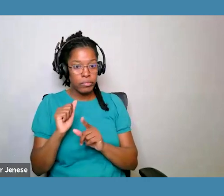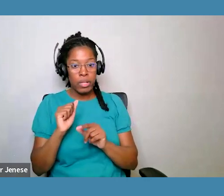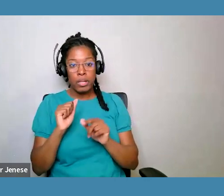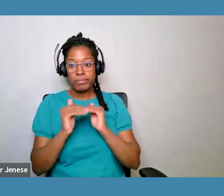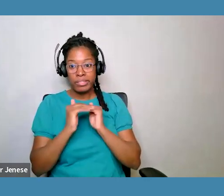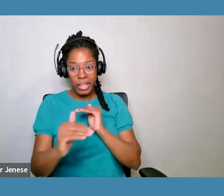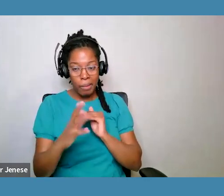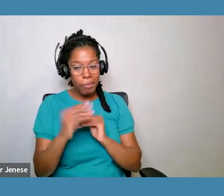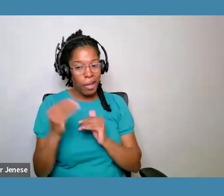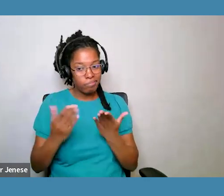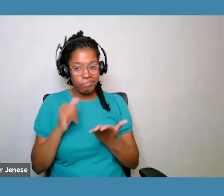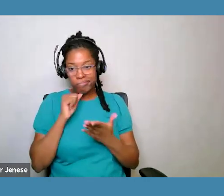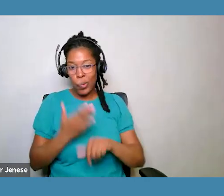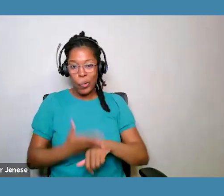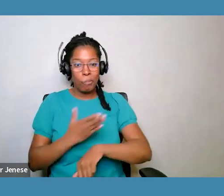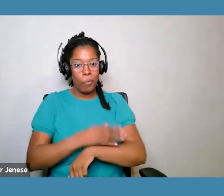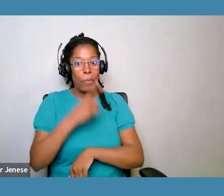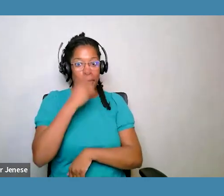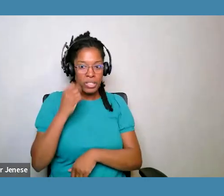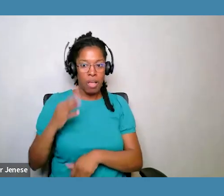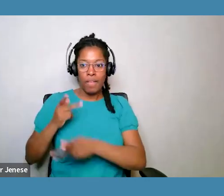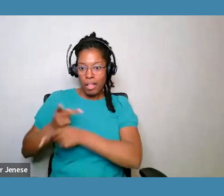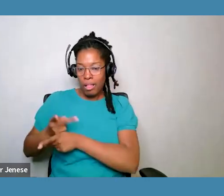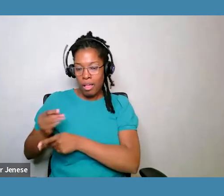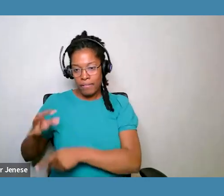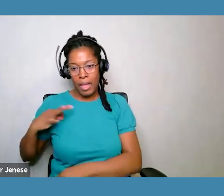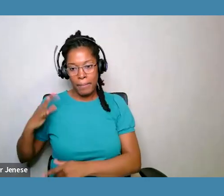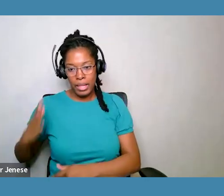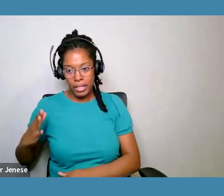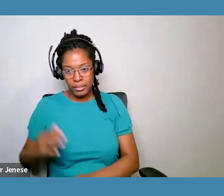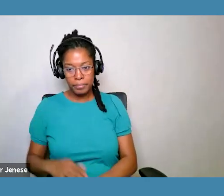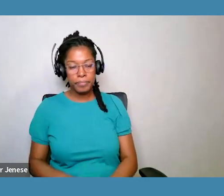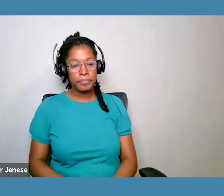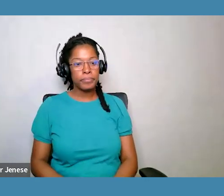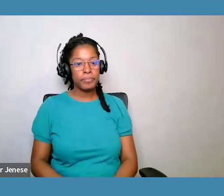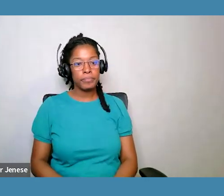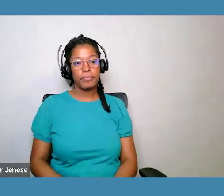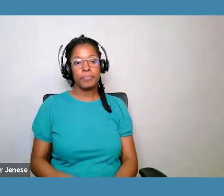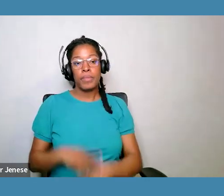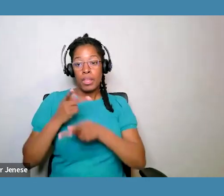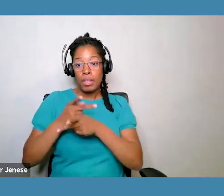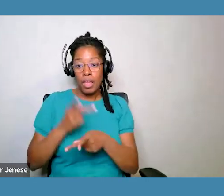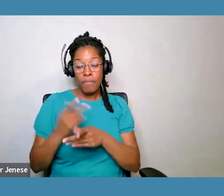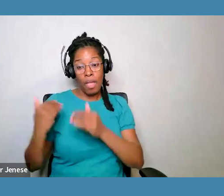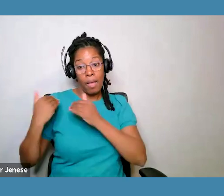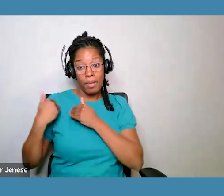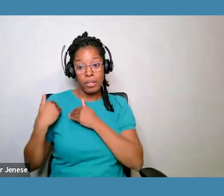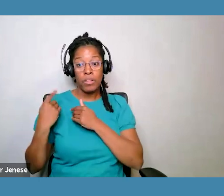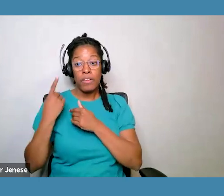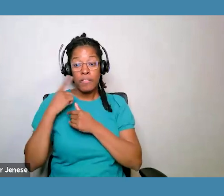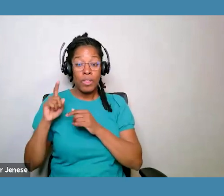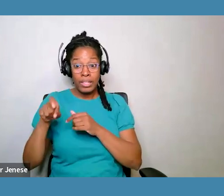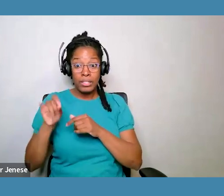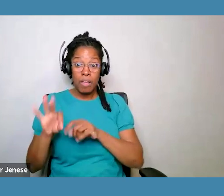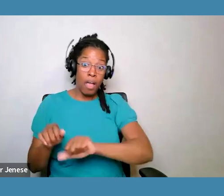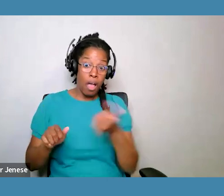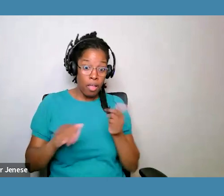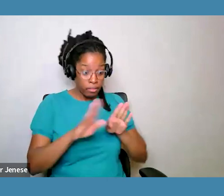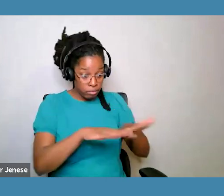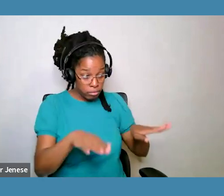demands of the applicant. The caregiver's obligations to the needs of other dependents prevent them